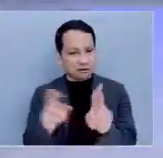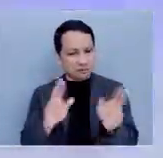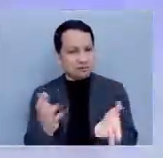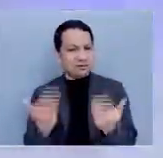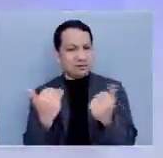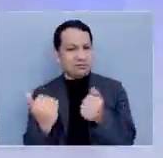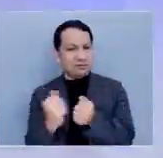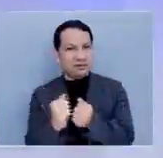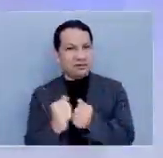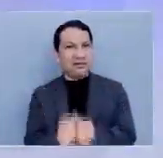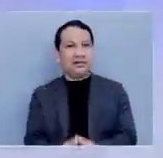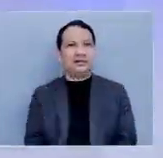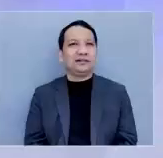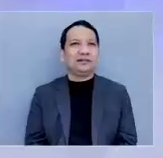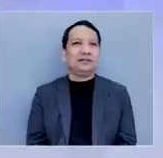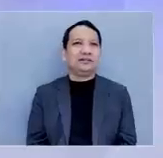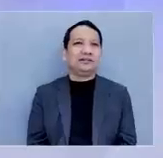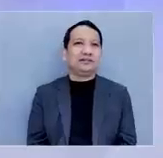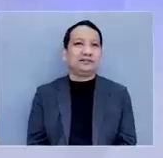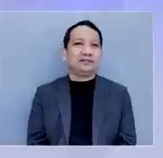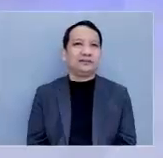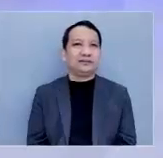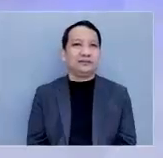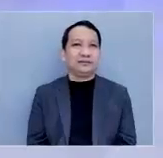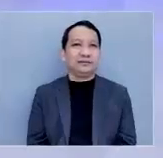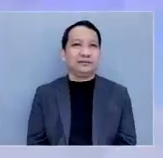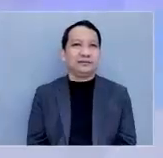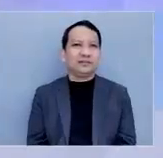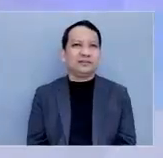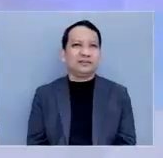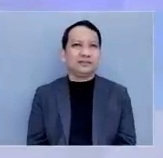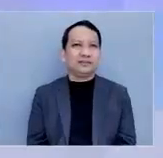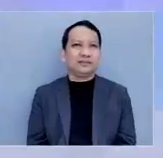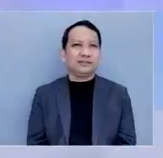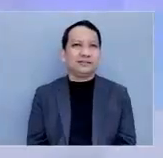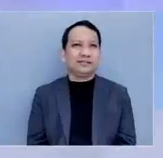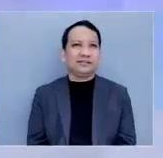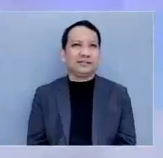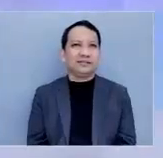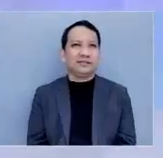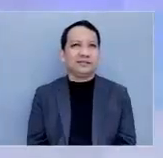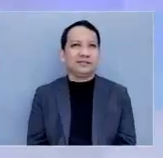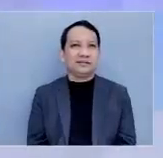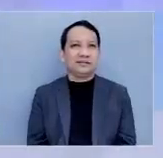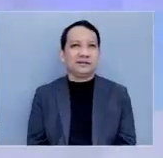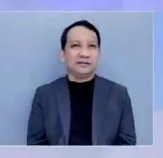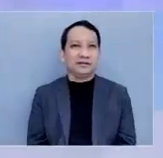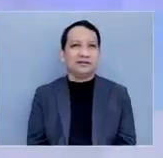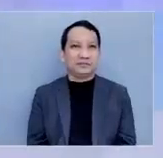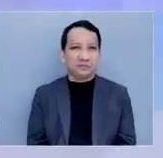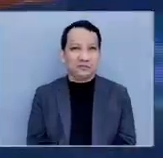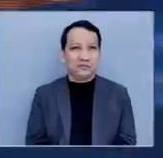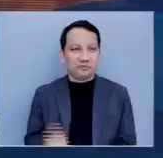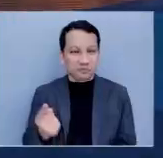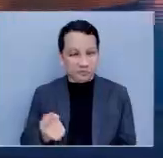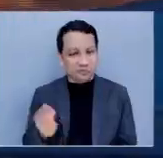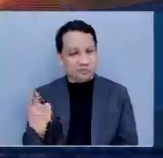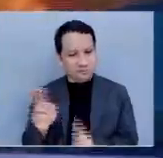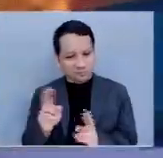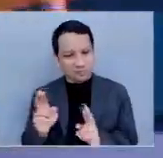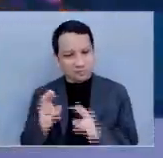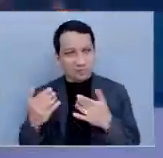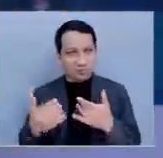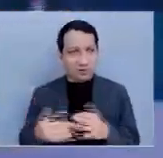DJ Tom, from the top. Yana. Ready guys, attitude. Let's go. Let's go, mga mommy.